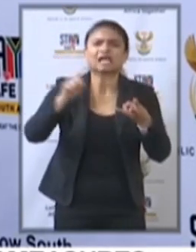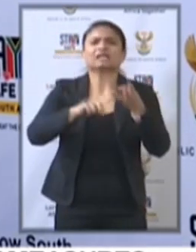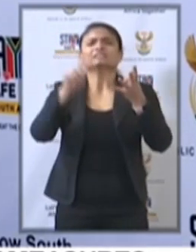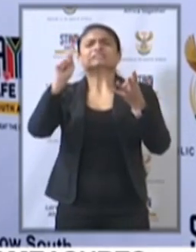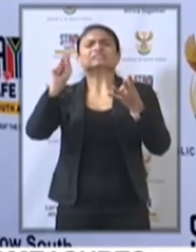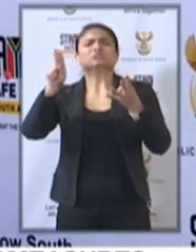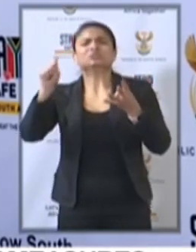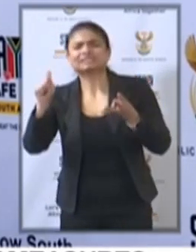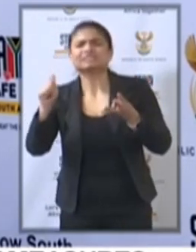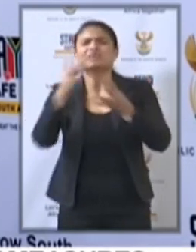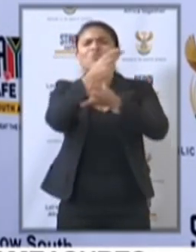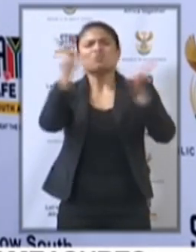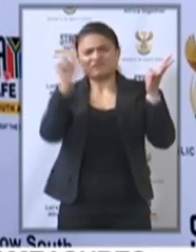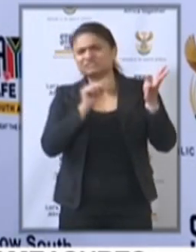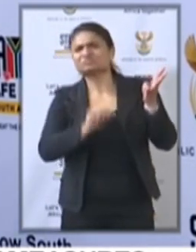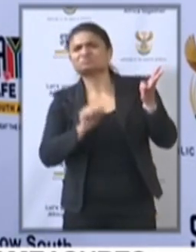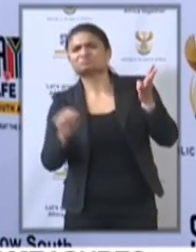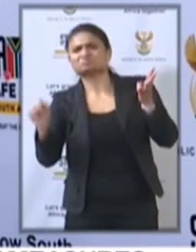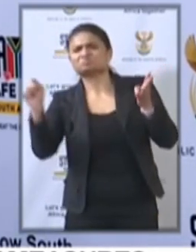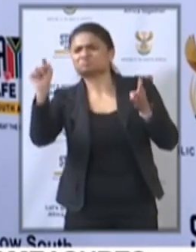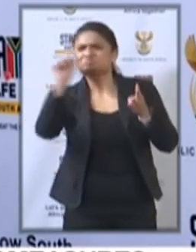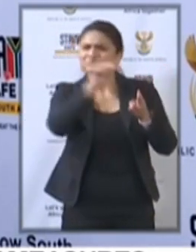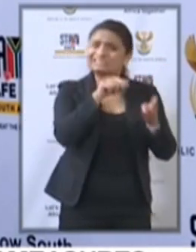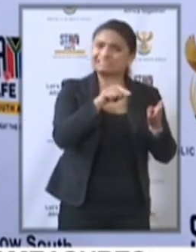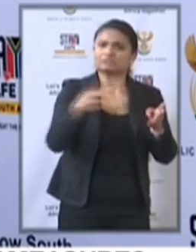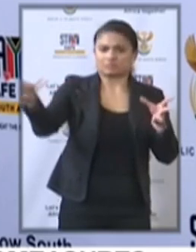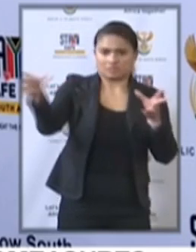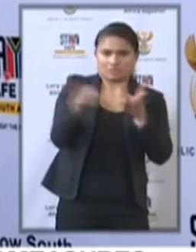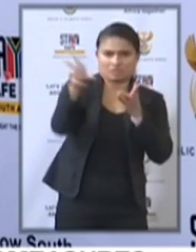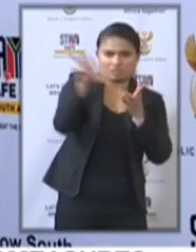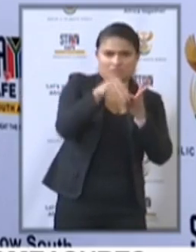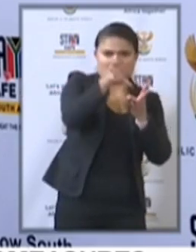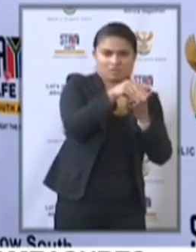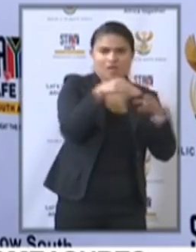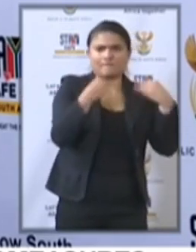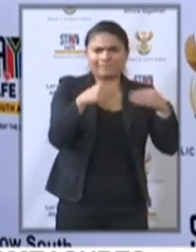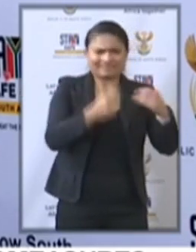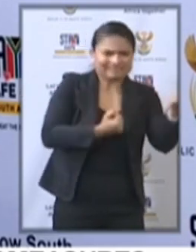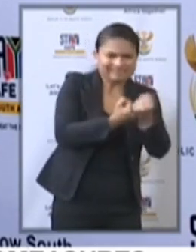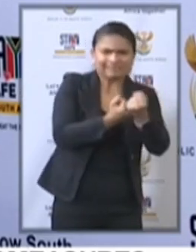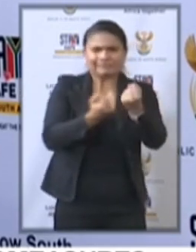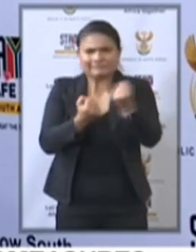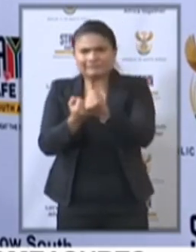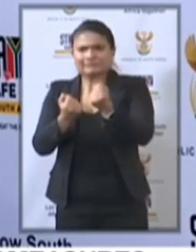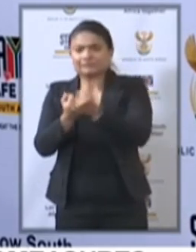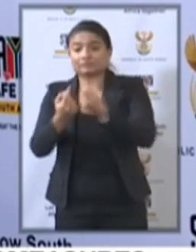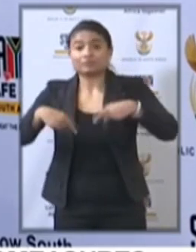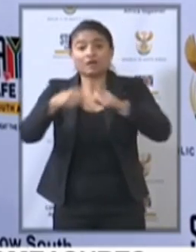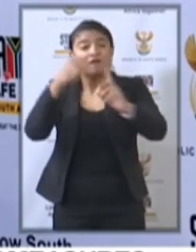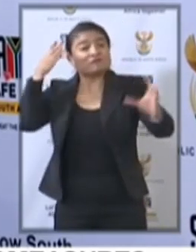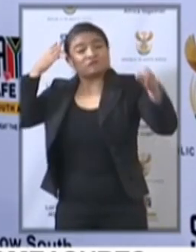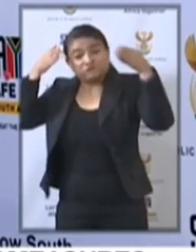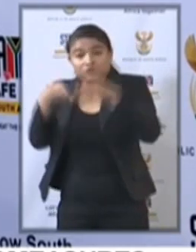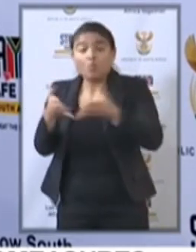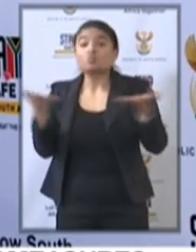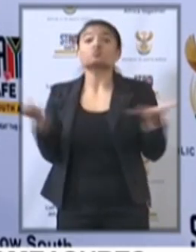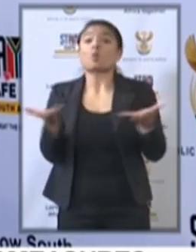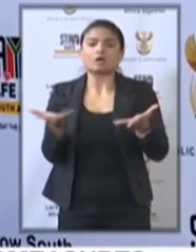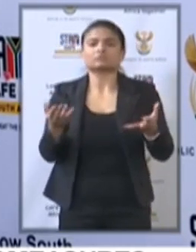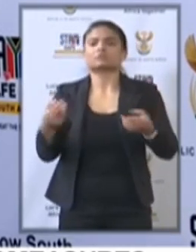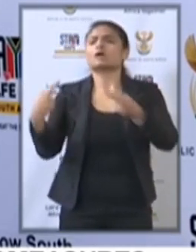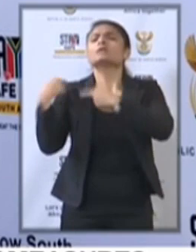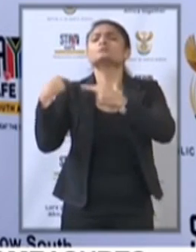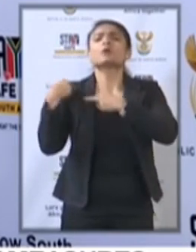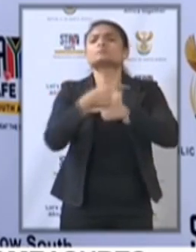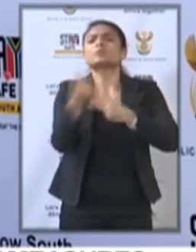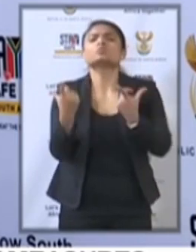and emerging small and medium enterprises supported by these platforms to look into